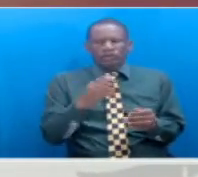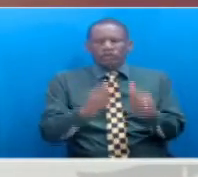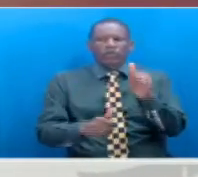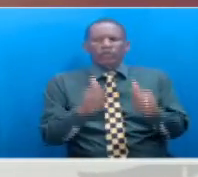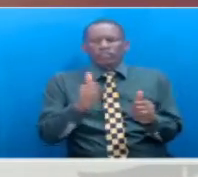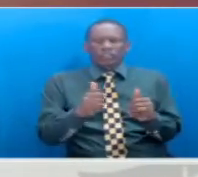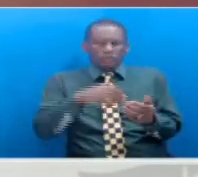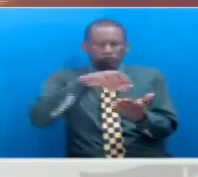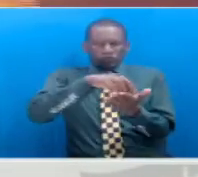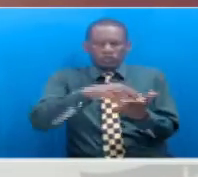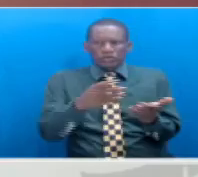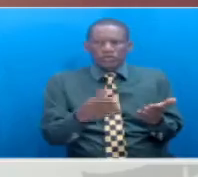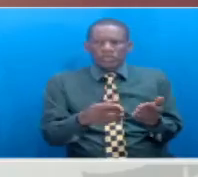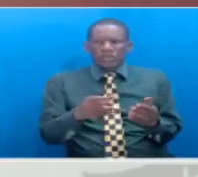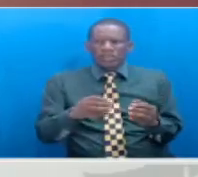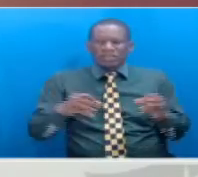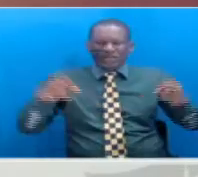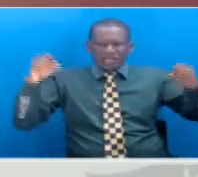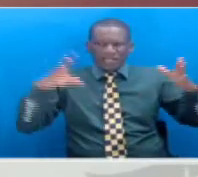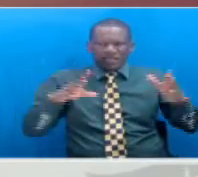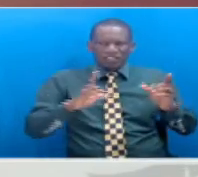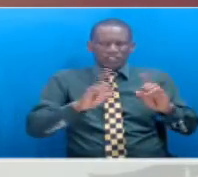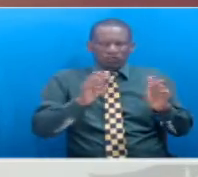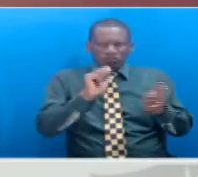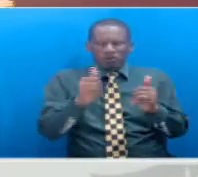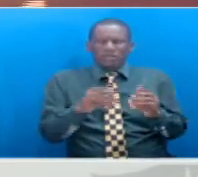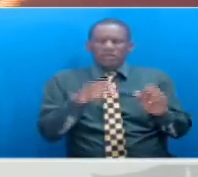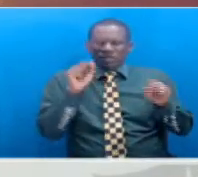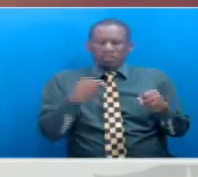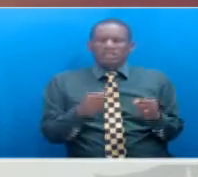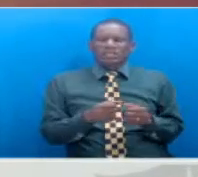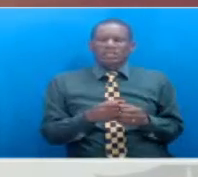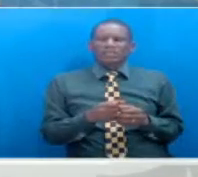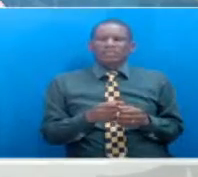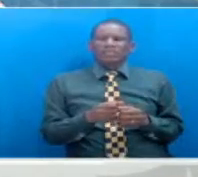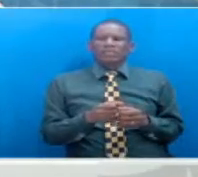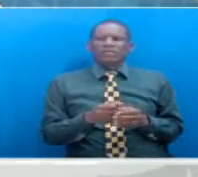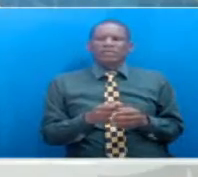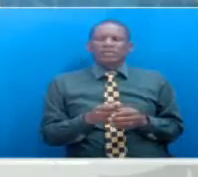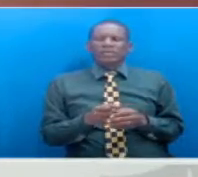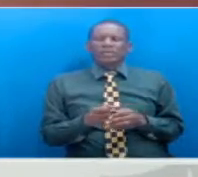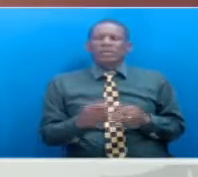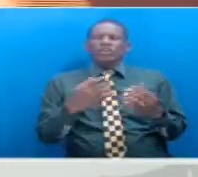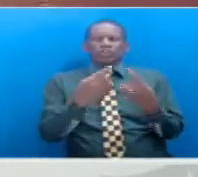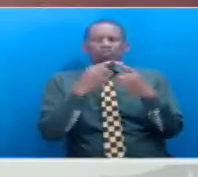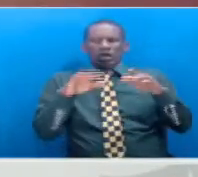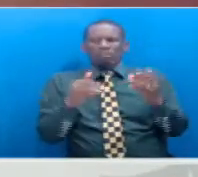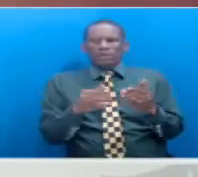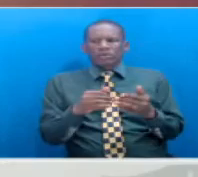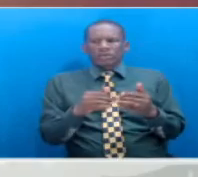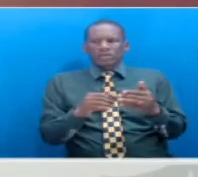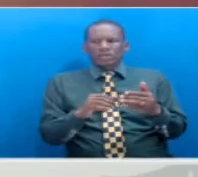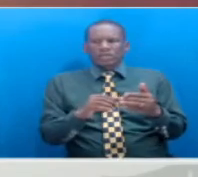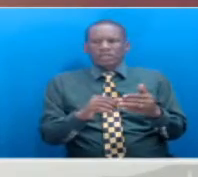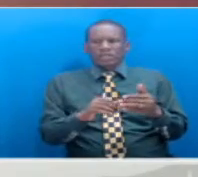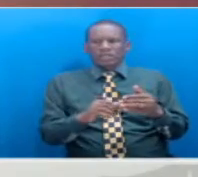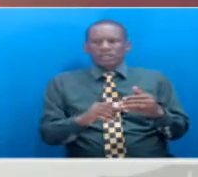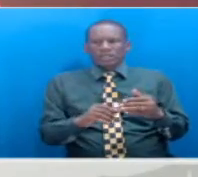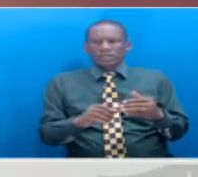the seats are not, the clearance is not contested. No, yes, absolutely. Okay. It's All not right. contested. And you talked about this implementation